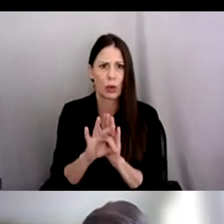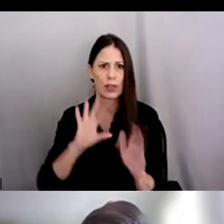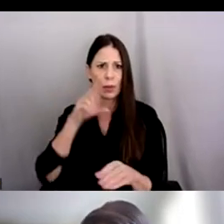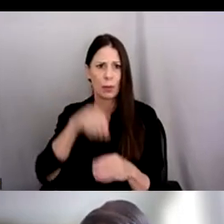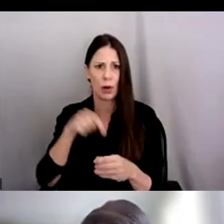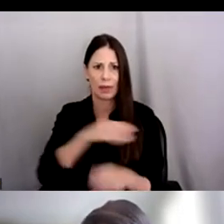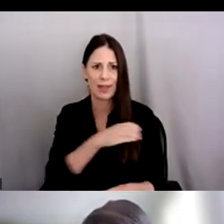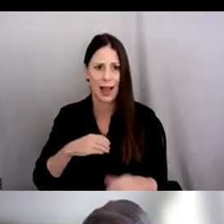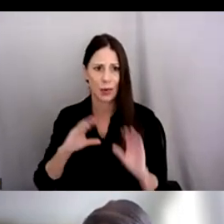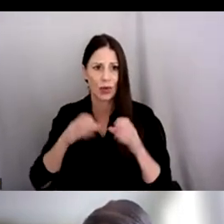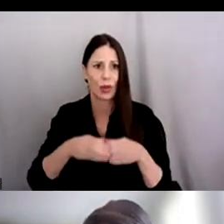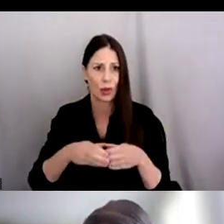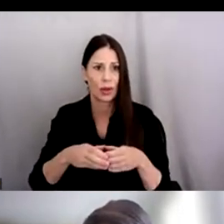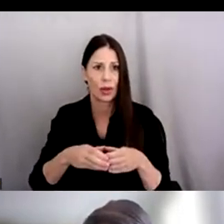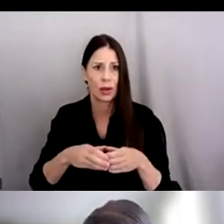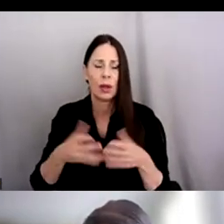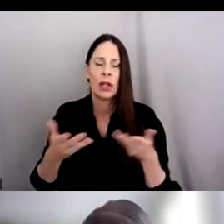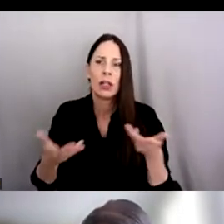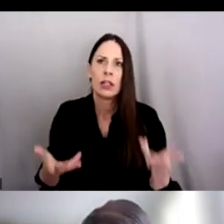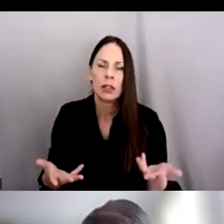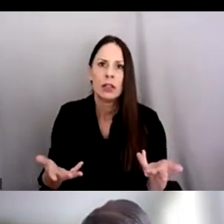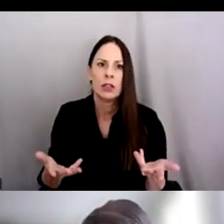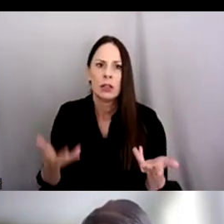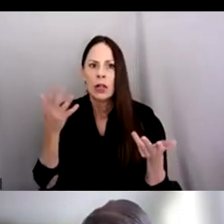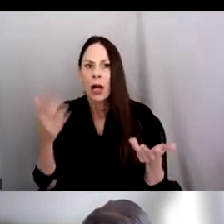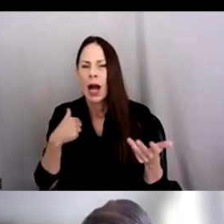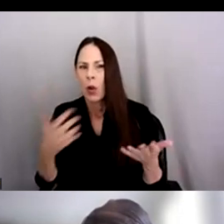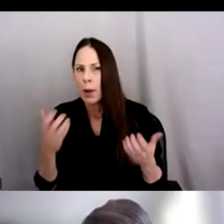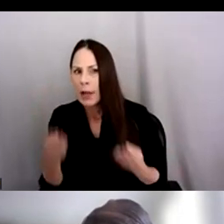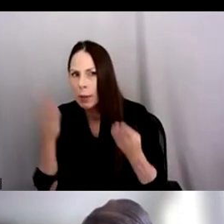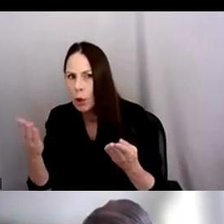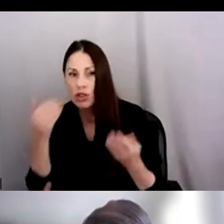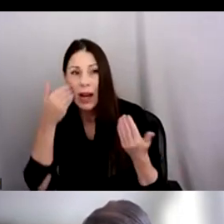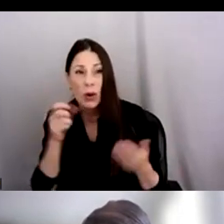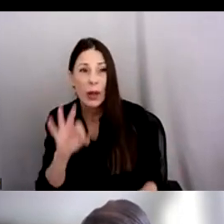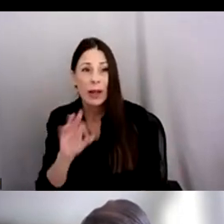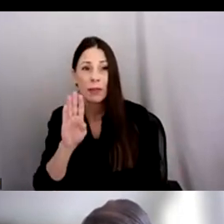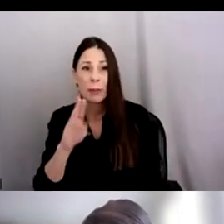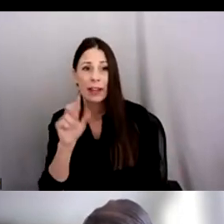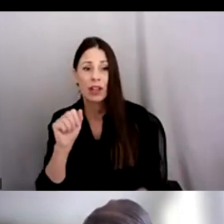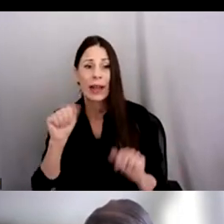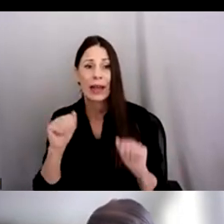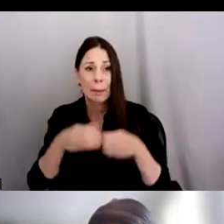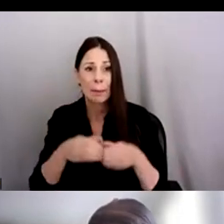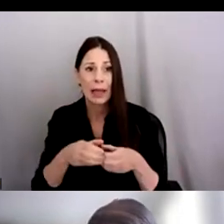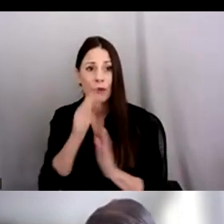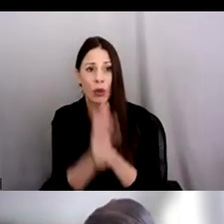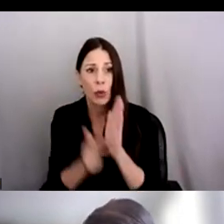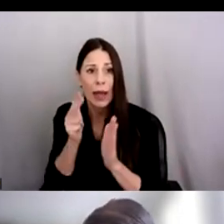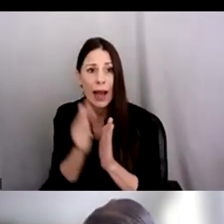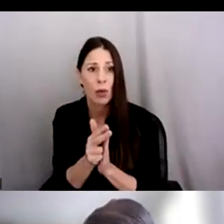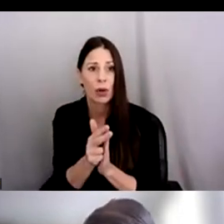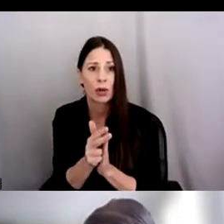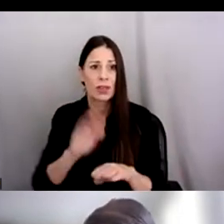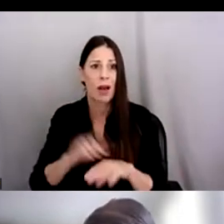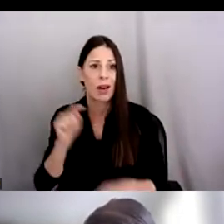motion. I don't know if the BHA can meet for 3 hours on a Thursday in August, but I would make